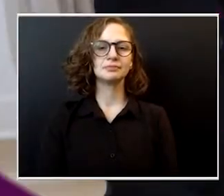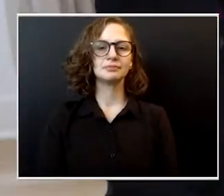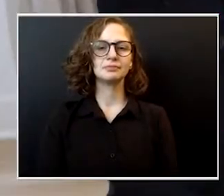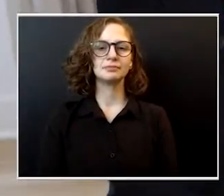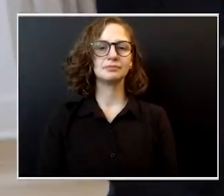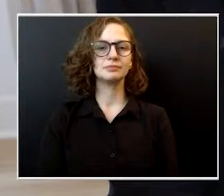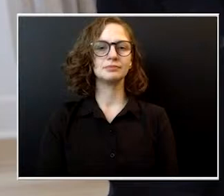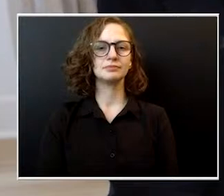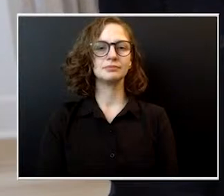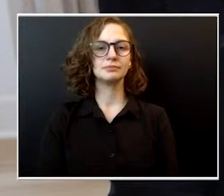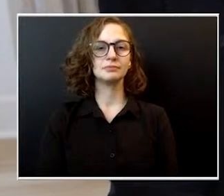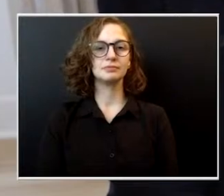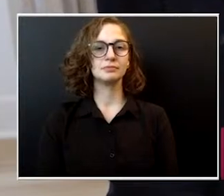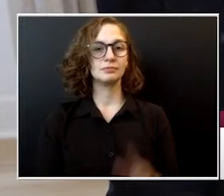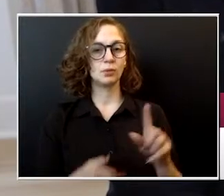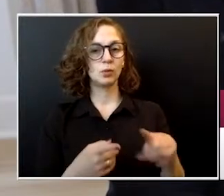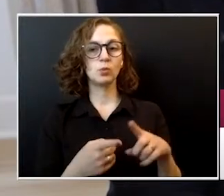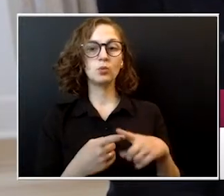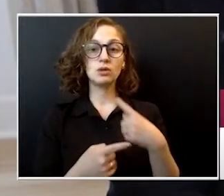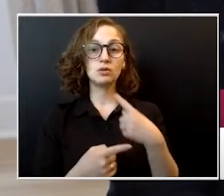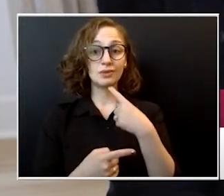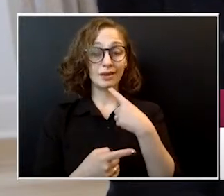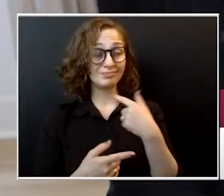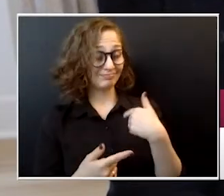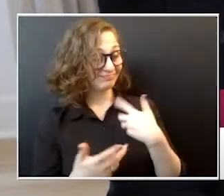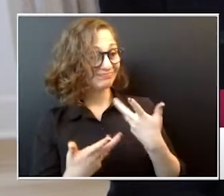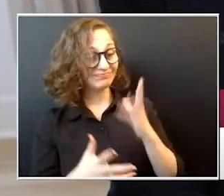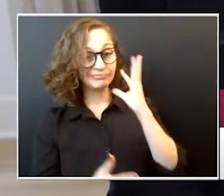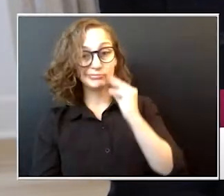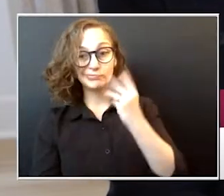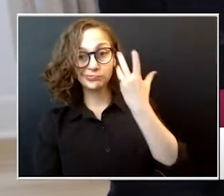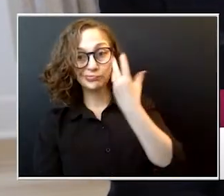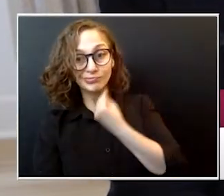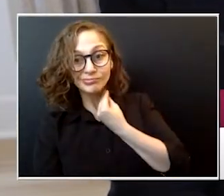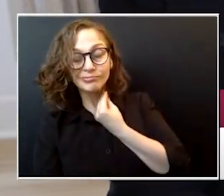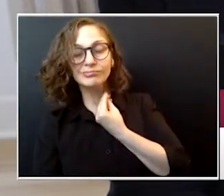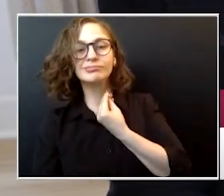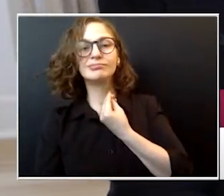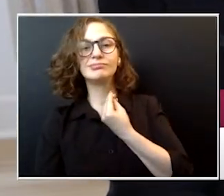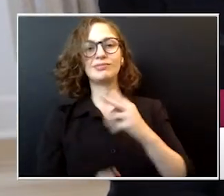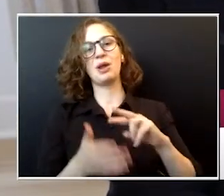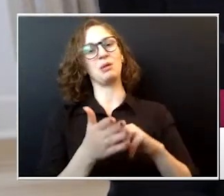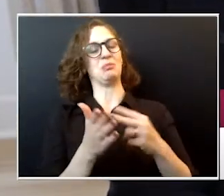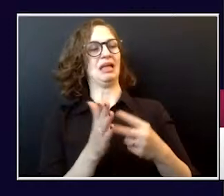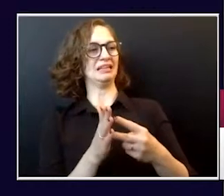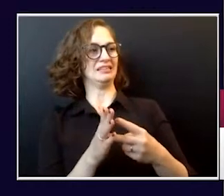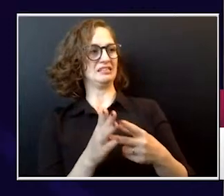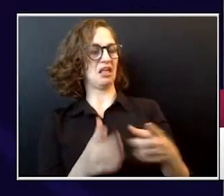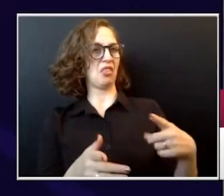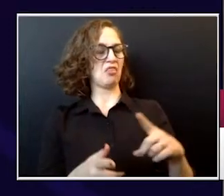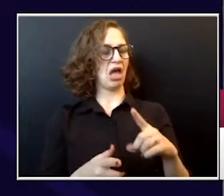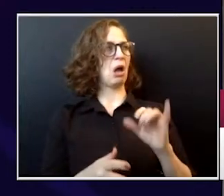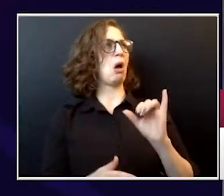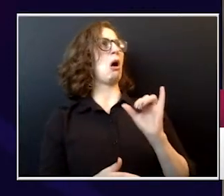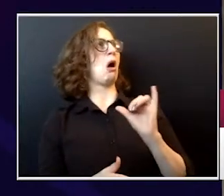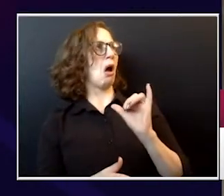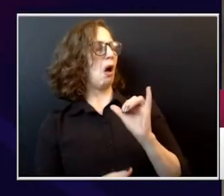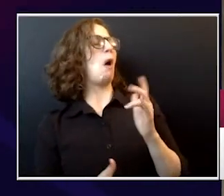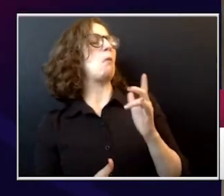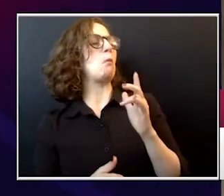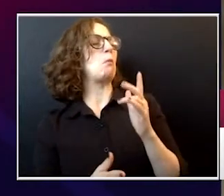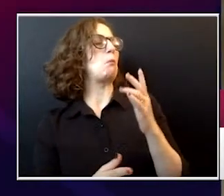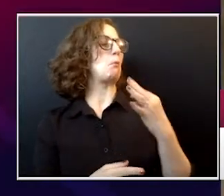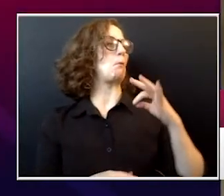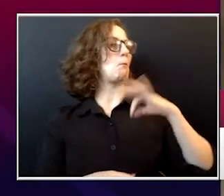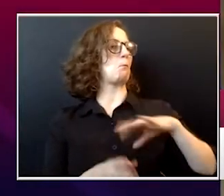When you say, yeah, I've been through it, then your credit level changes quite a bit. From med student to